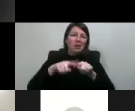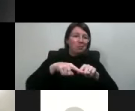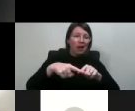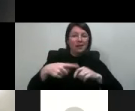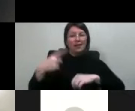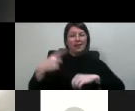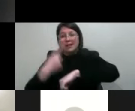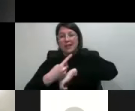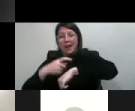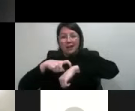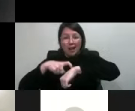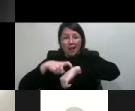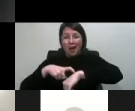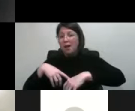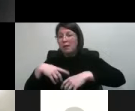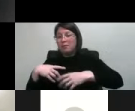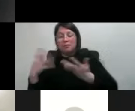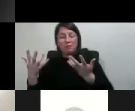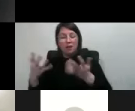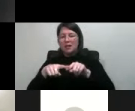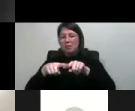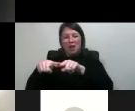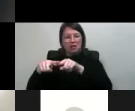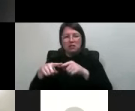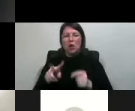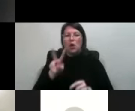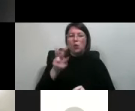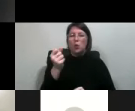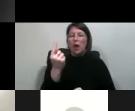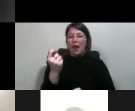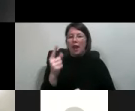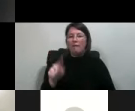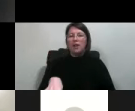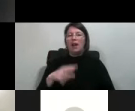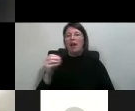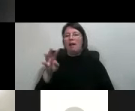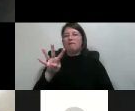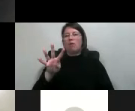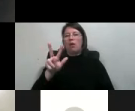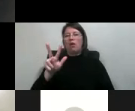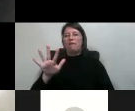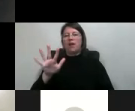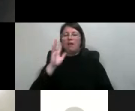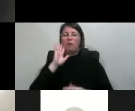day of the week. So that's the 211 and 435.